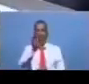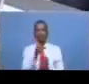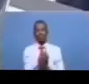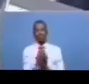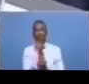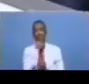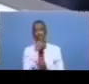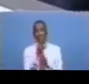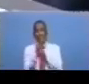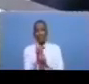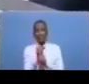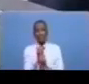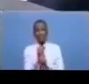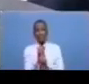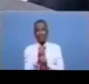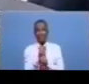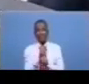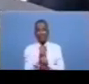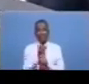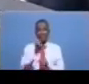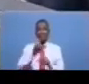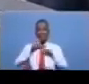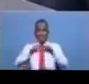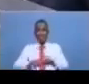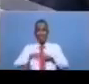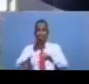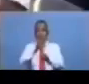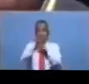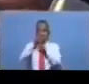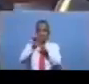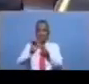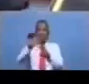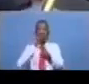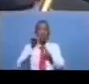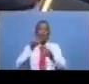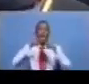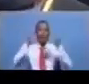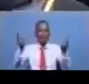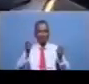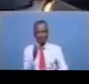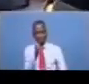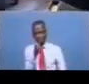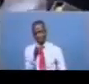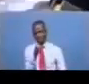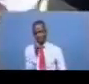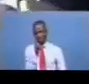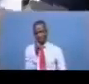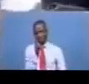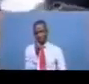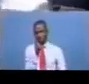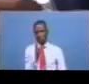candidate Akufo-Addo got per G. Mensah's own declaration, per her own figures. And so if, subsequent to that